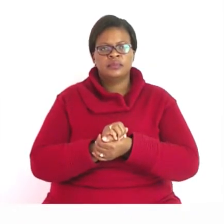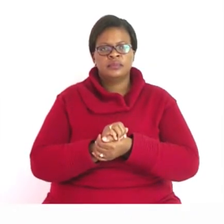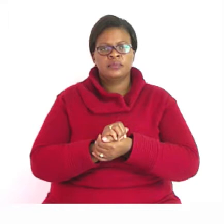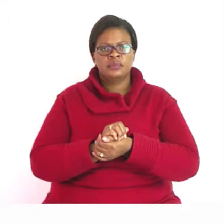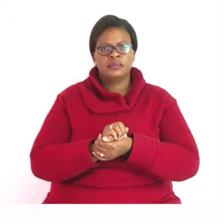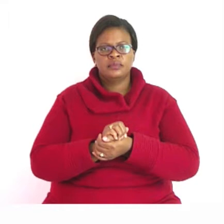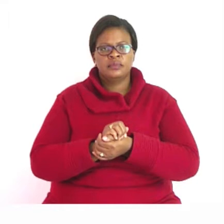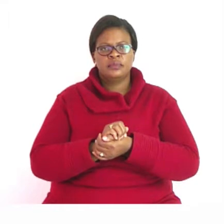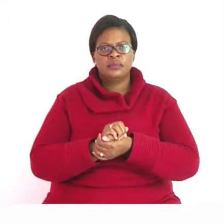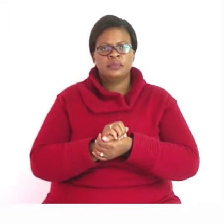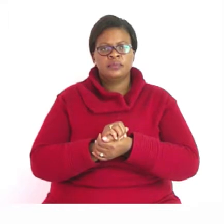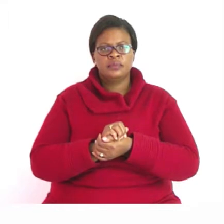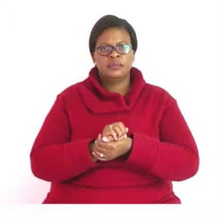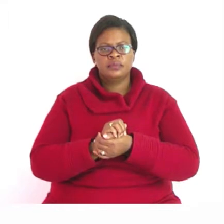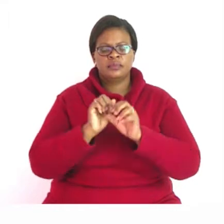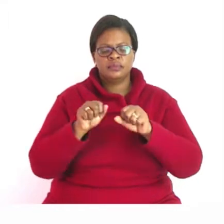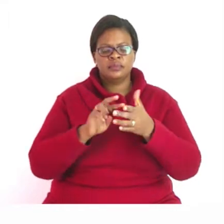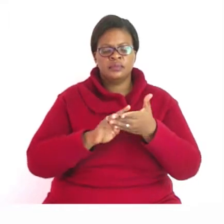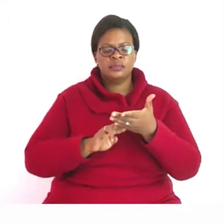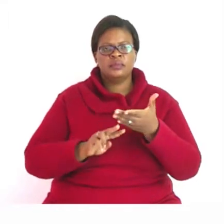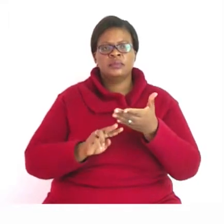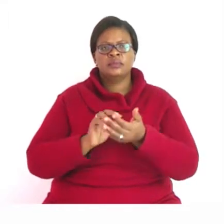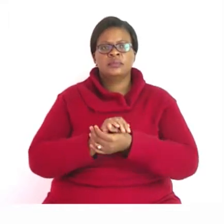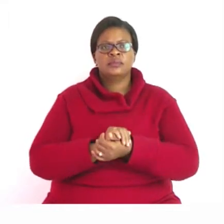We have to read through the notes.